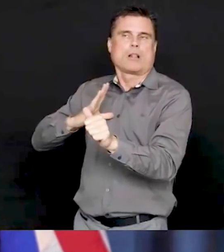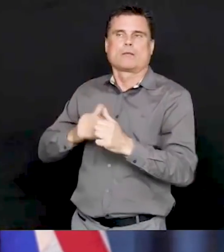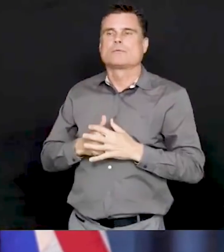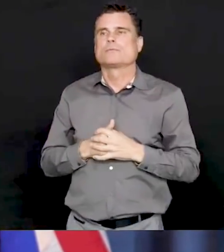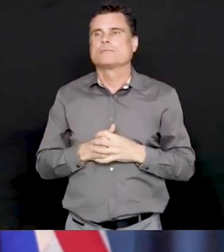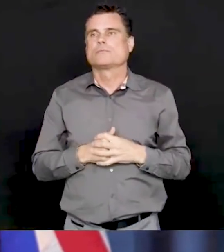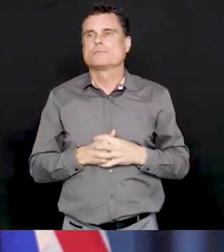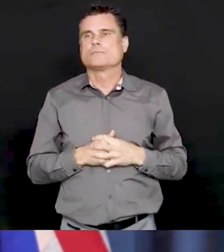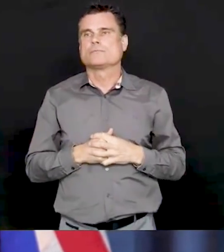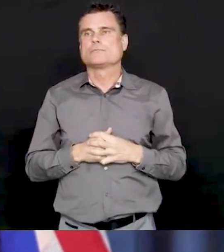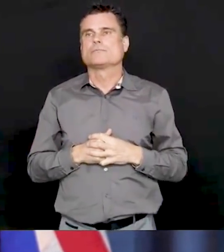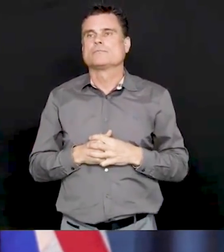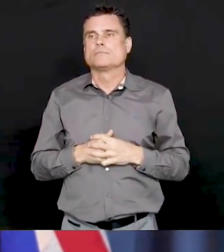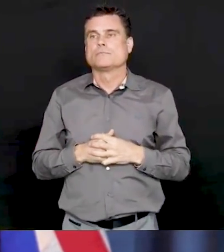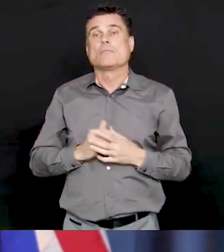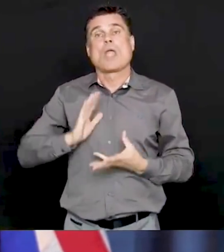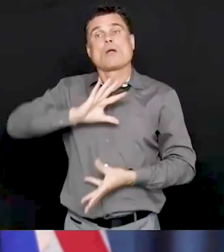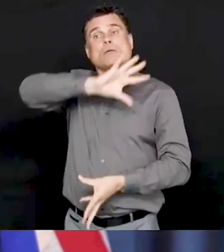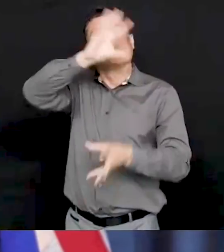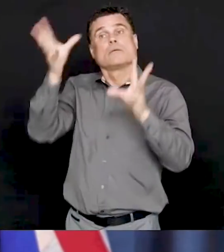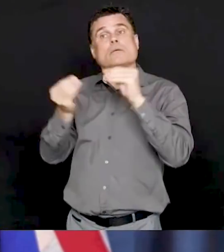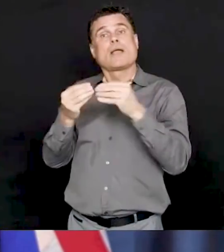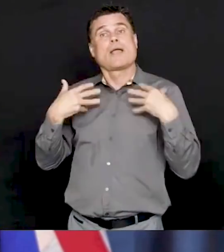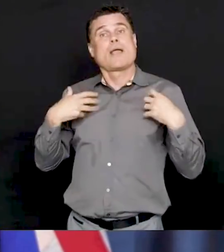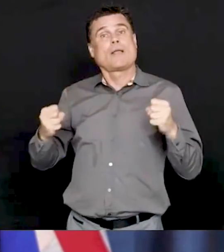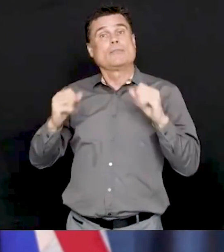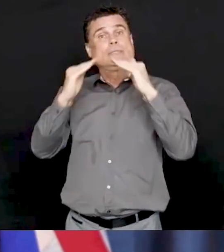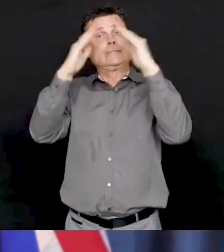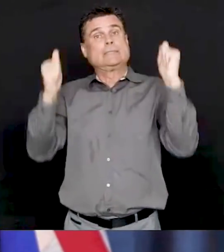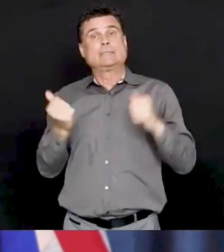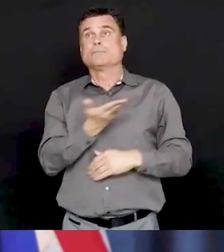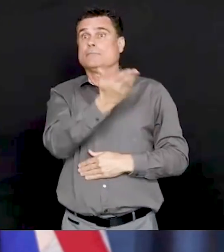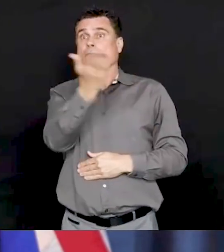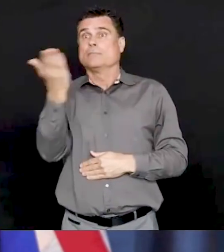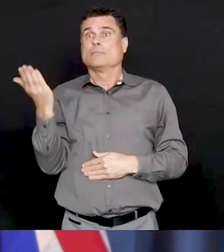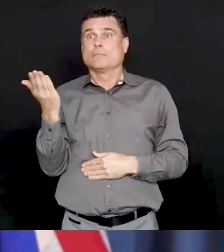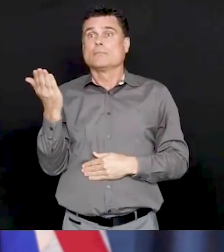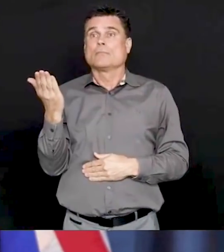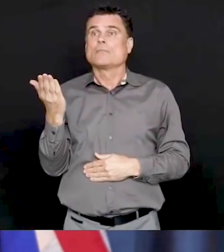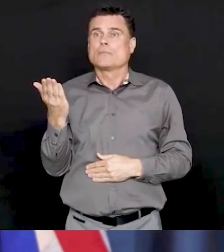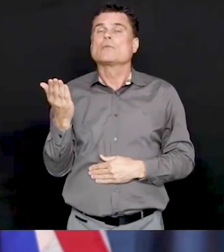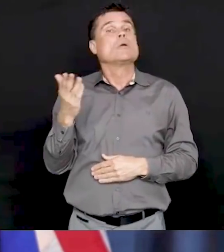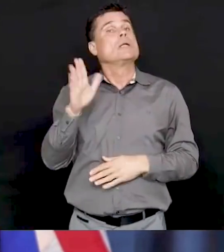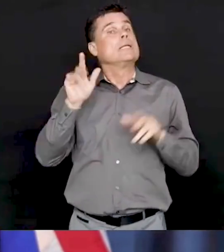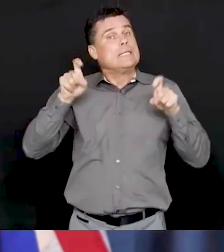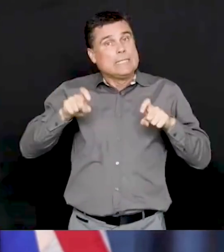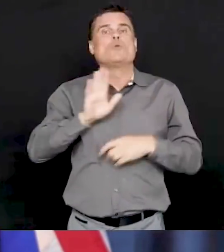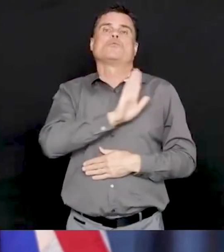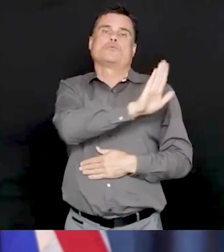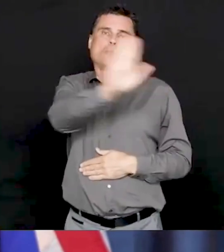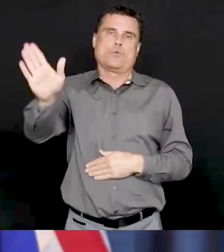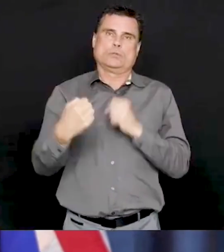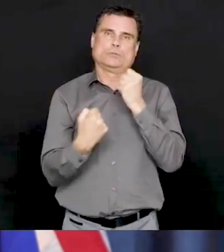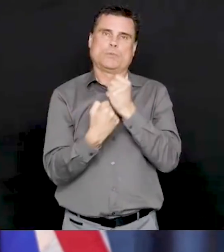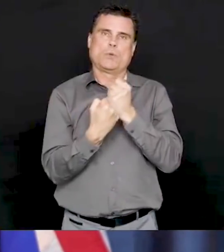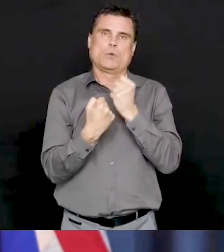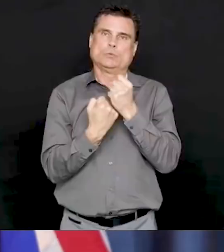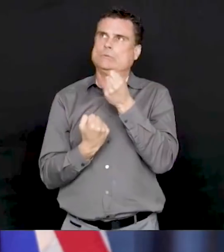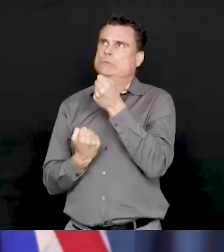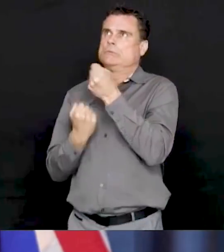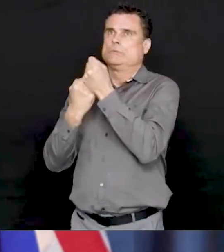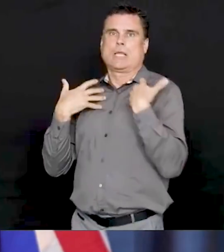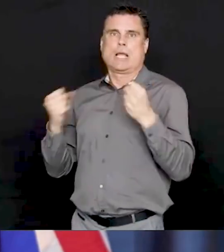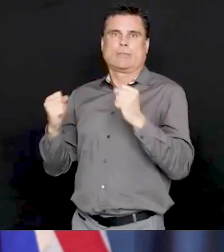On another positive note, for many, a new form of learning is beginning this week in British